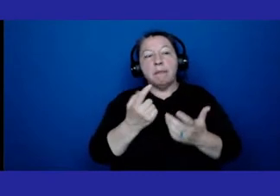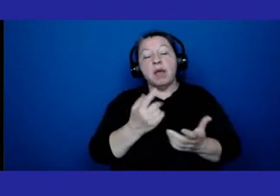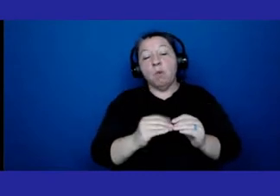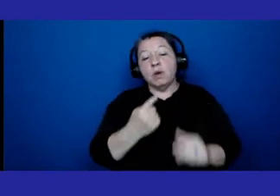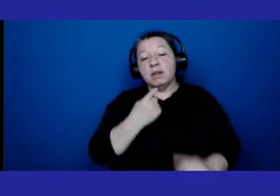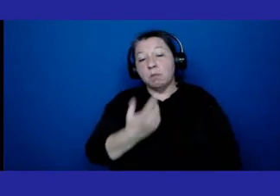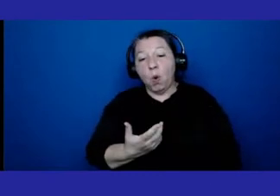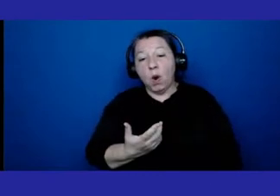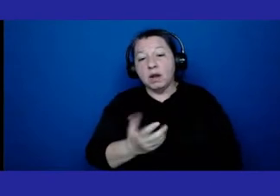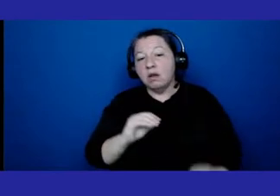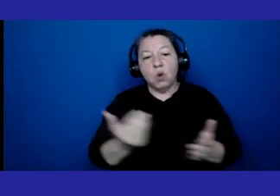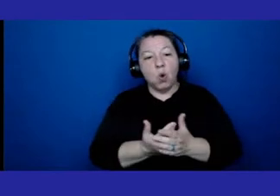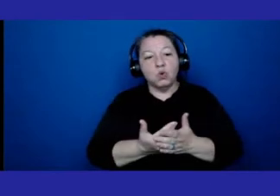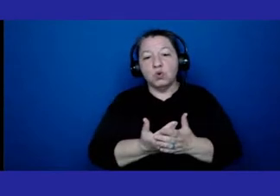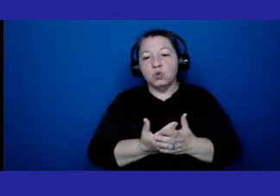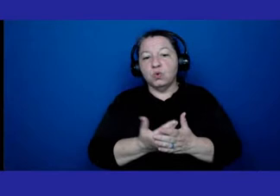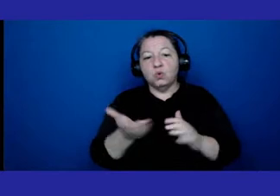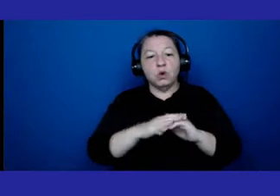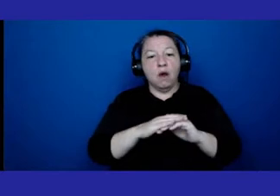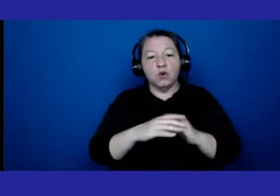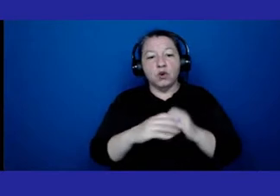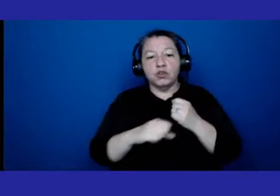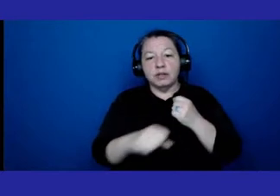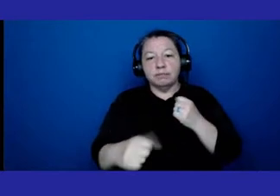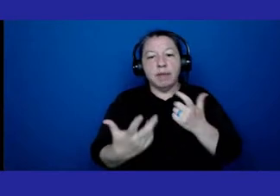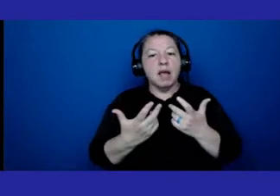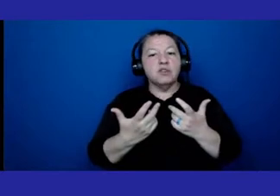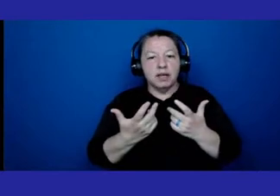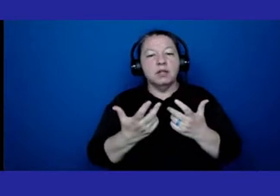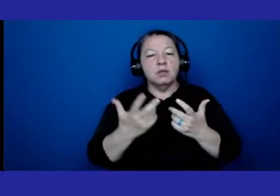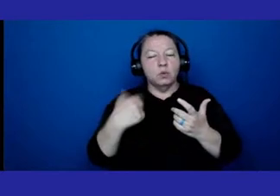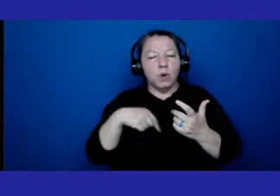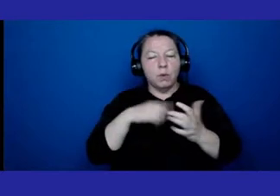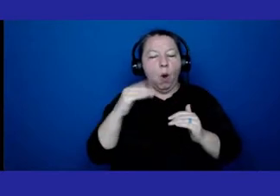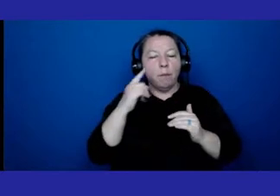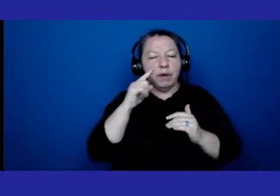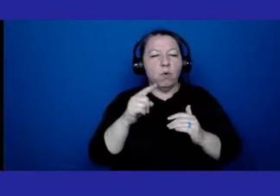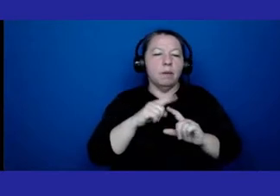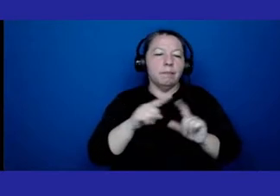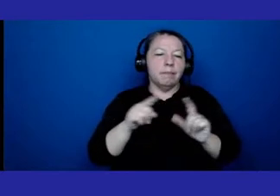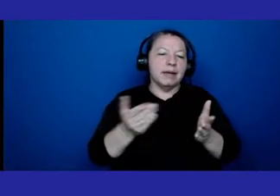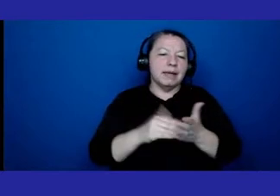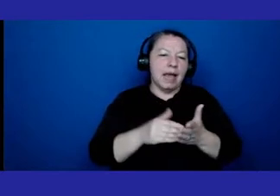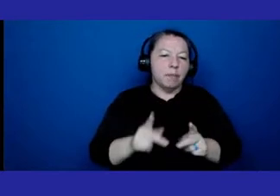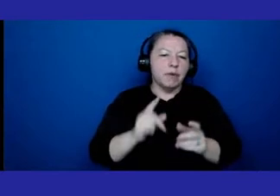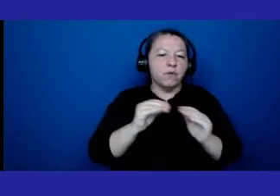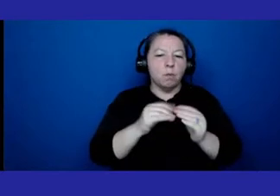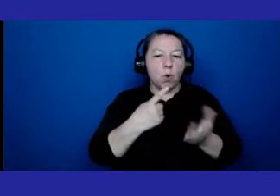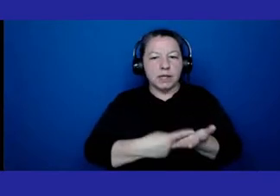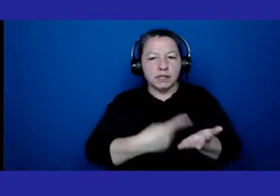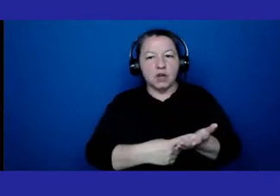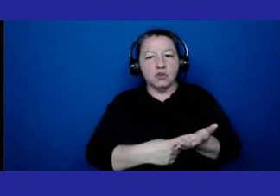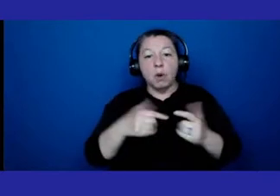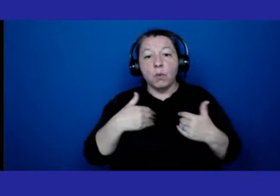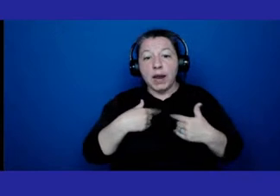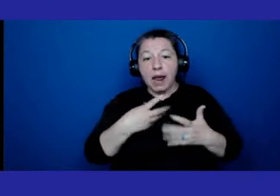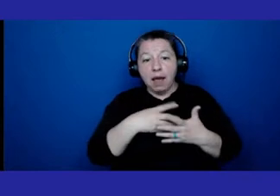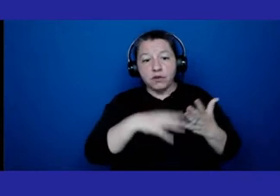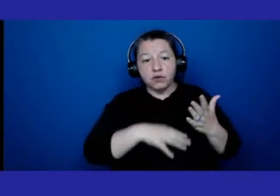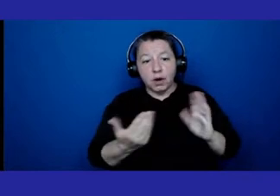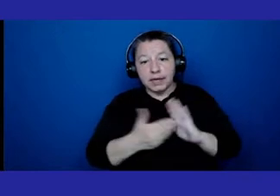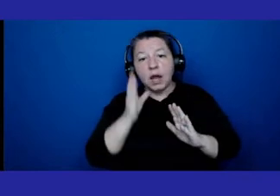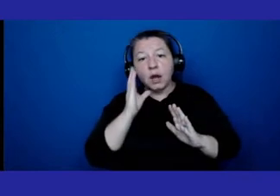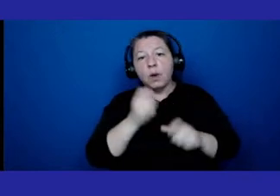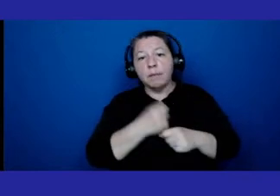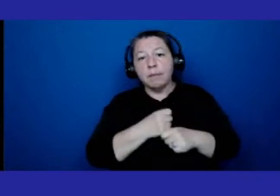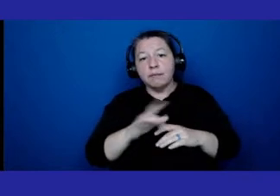was no new coverage expansions, which we were hoping for the budget. But again, I think opportunity for more discussion there. But we have this chart again. We'll make it available to you.